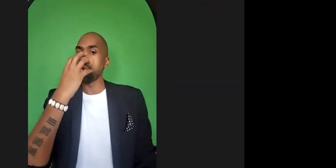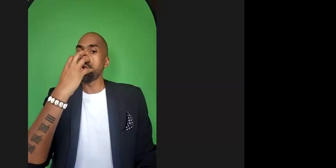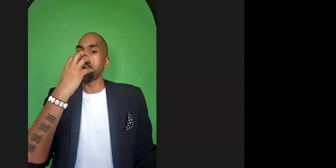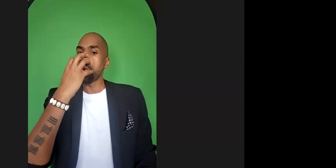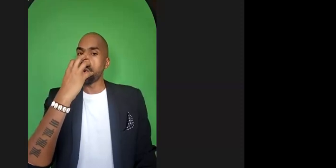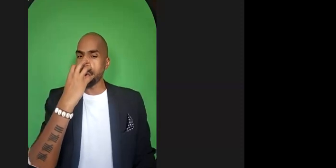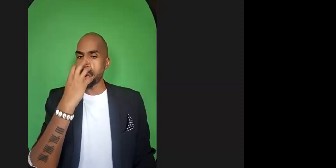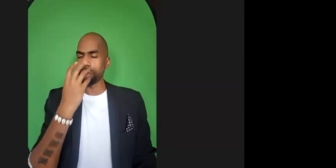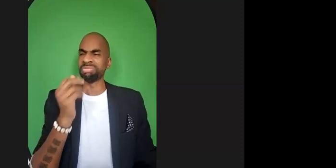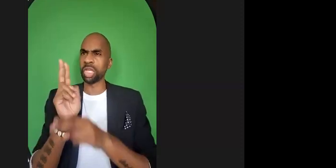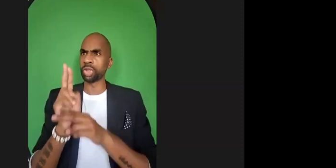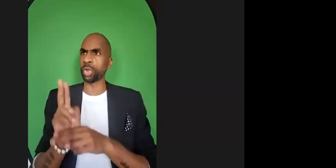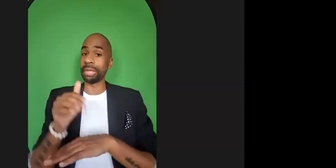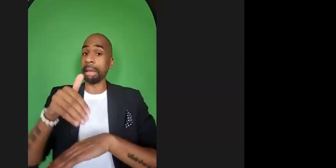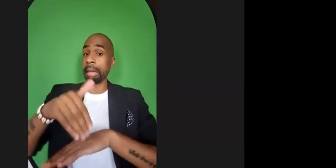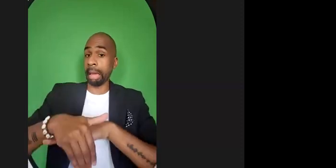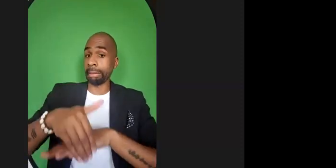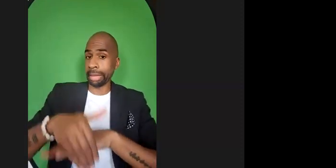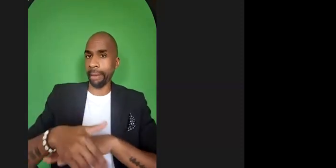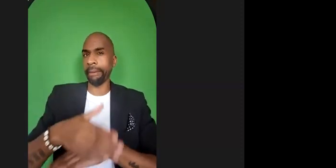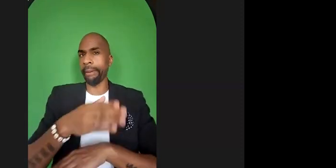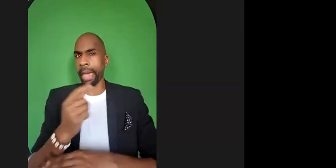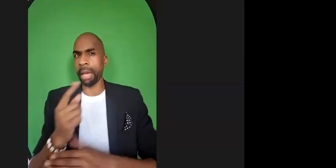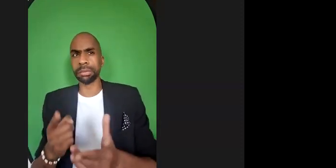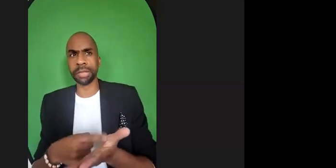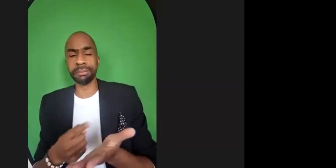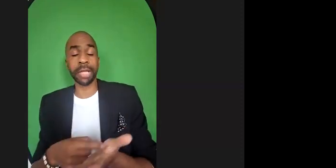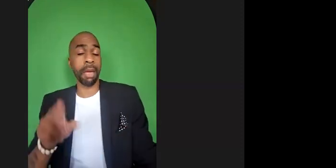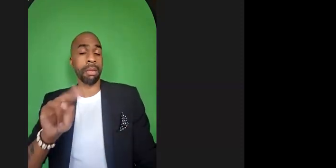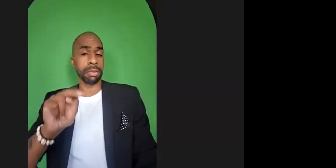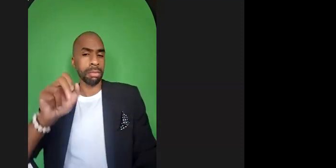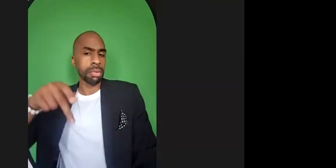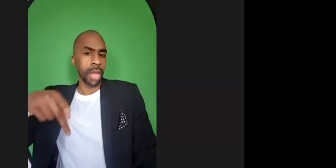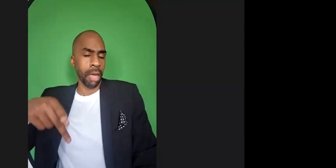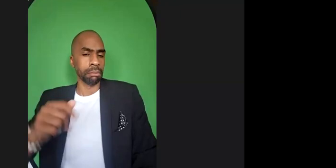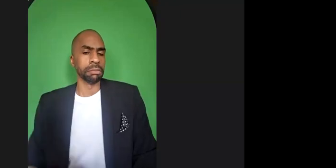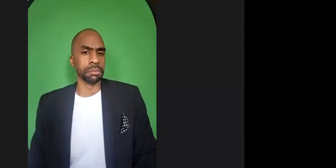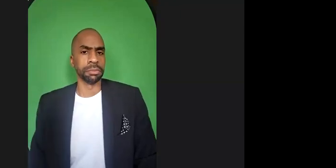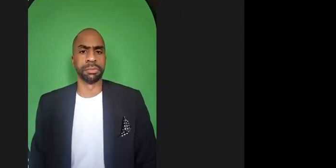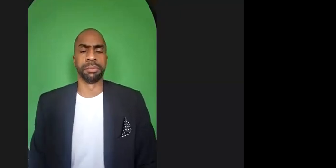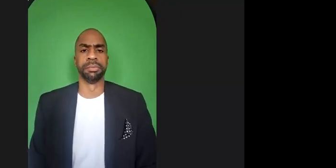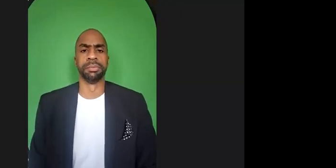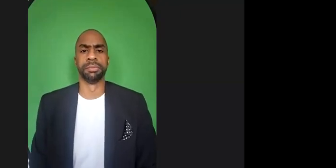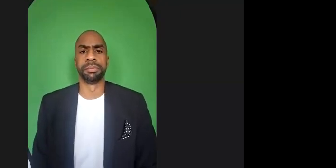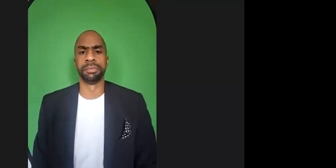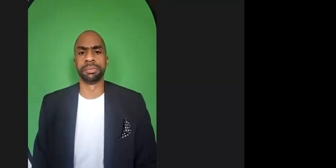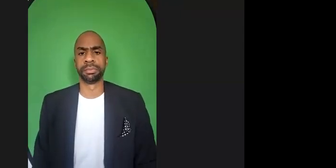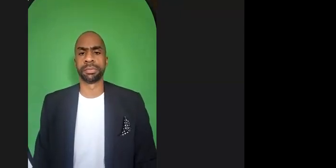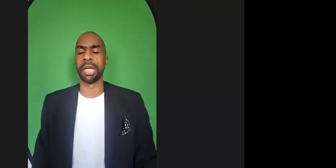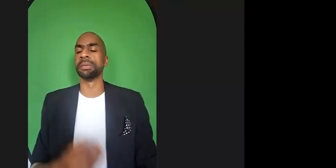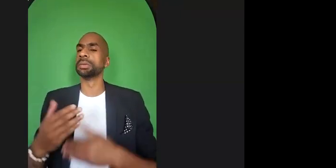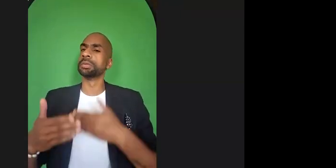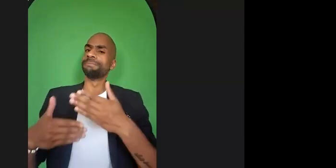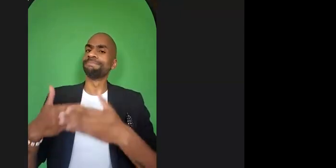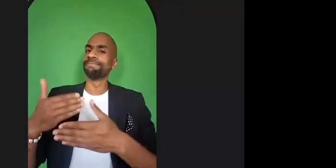night, and then maybe at night plus during a nap or rest period during the day, and sometimes progress to using it for the